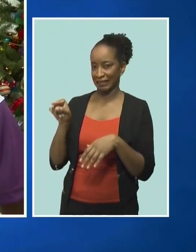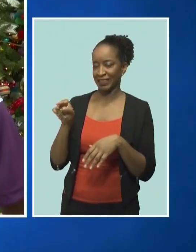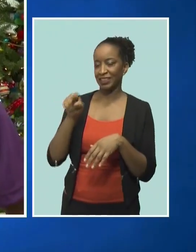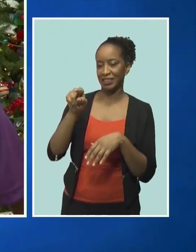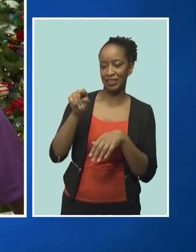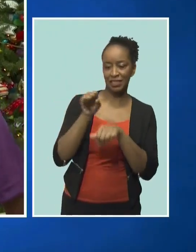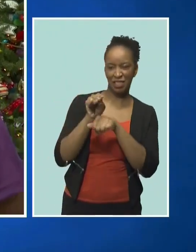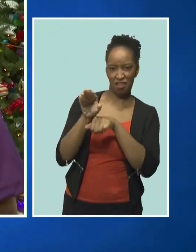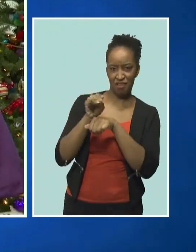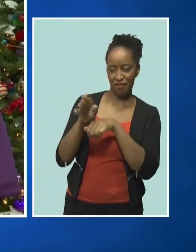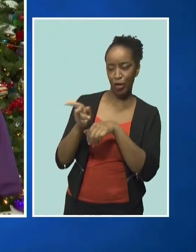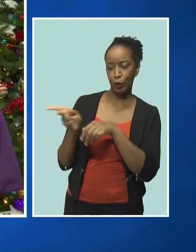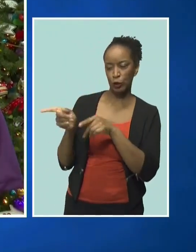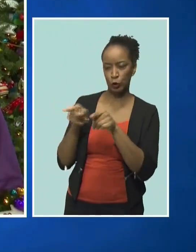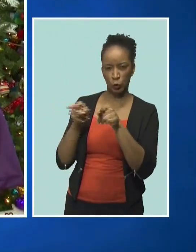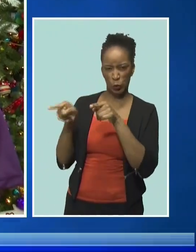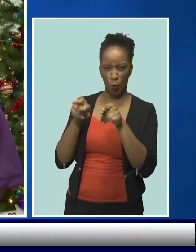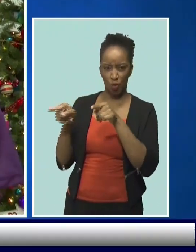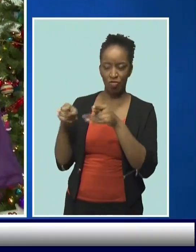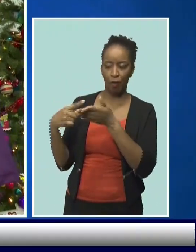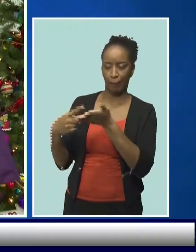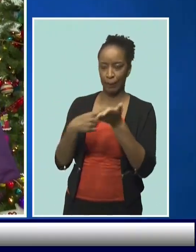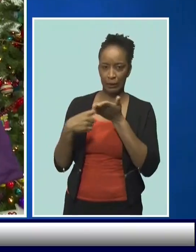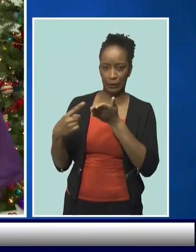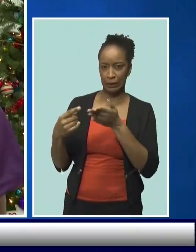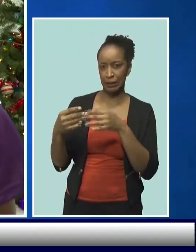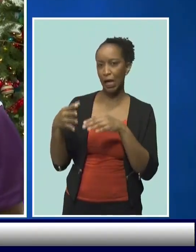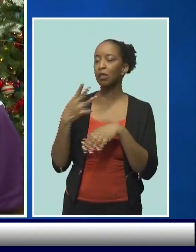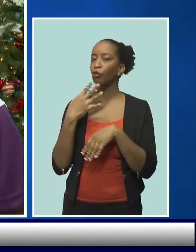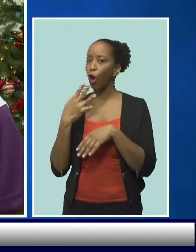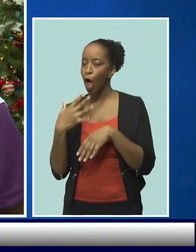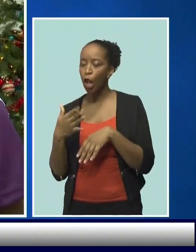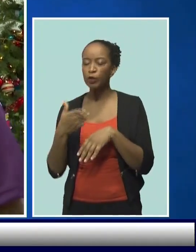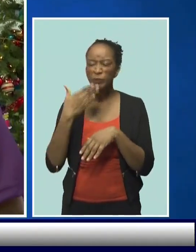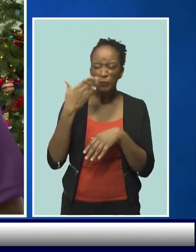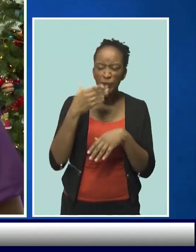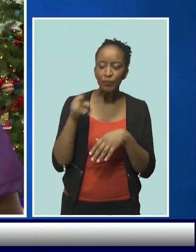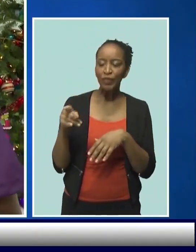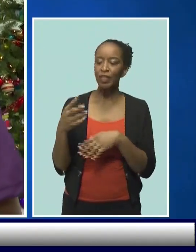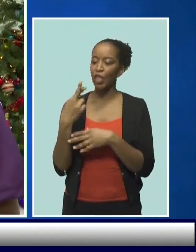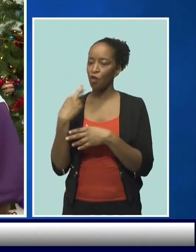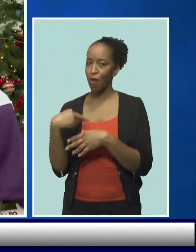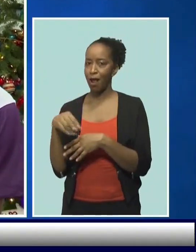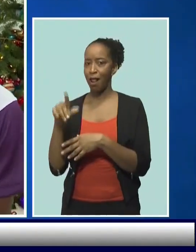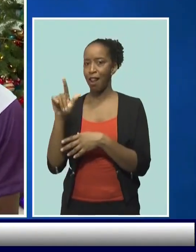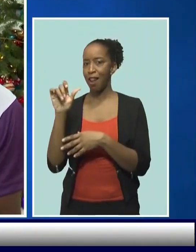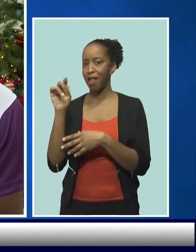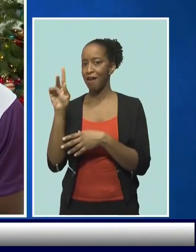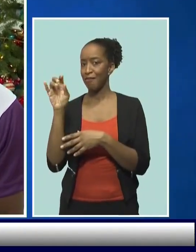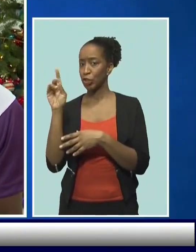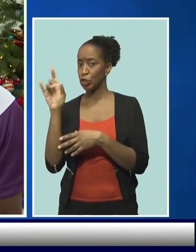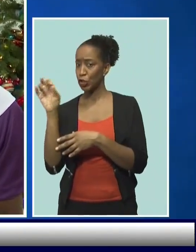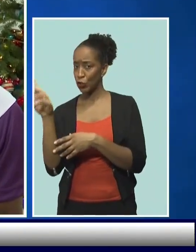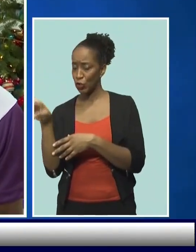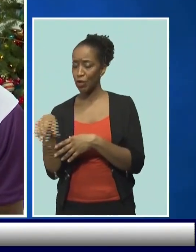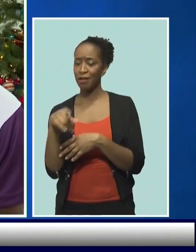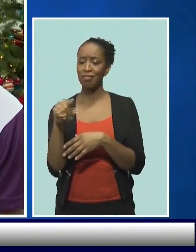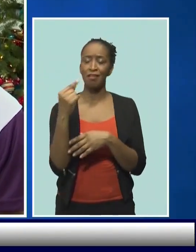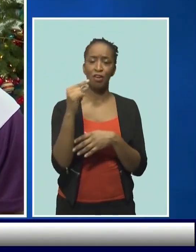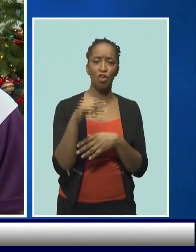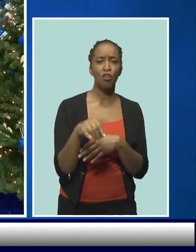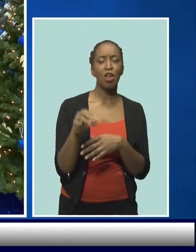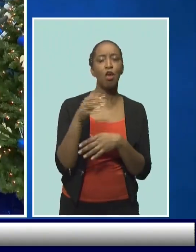scents. The red one is lavender and the green is orange and cinnamon